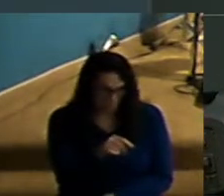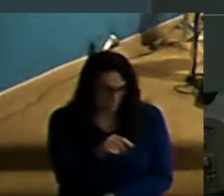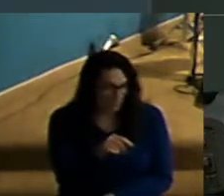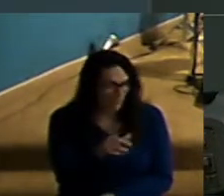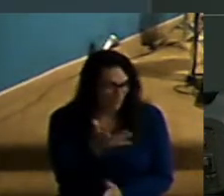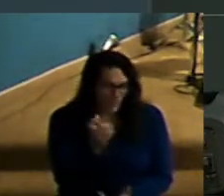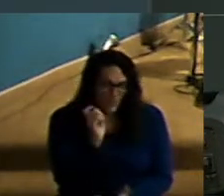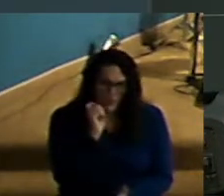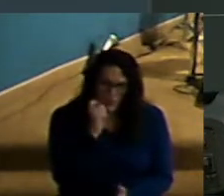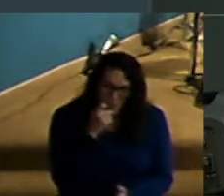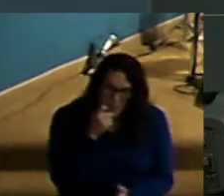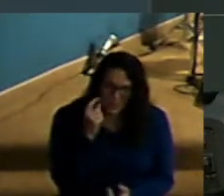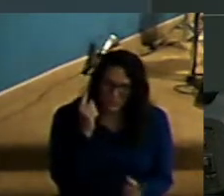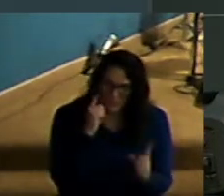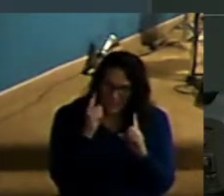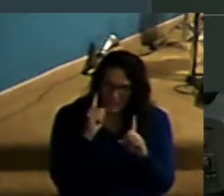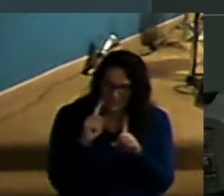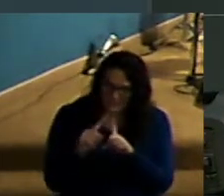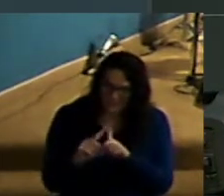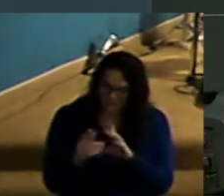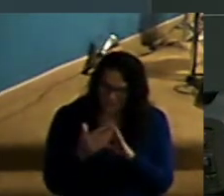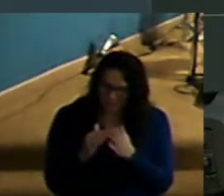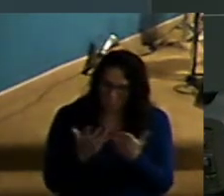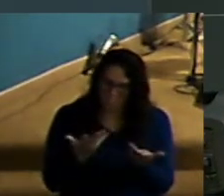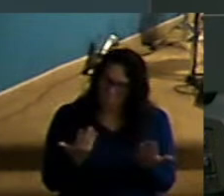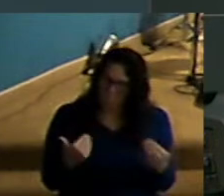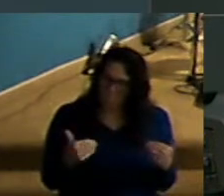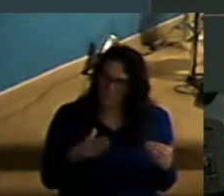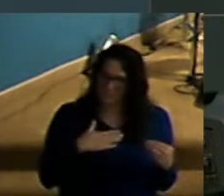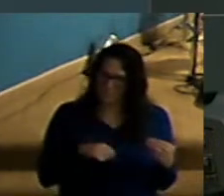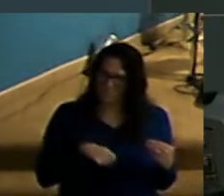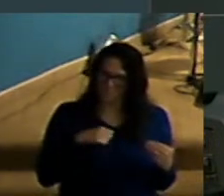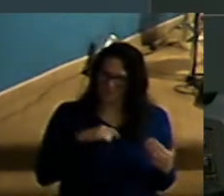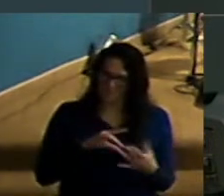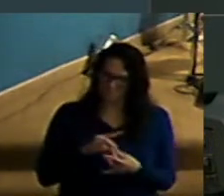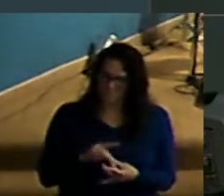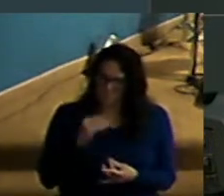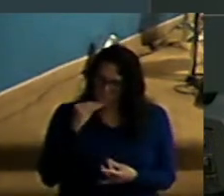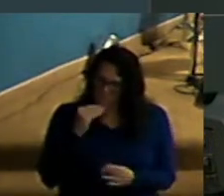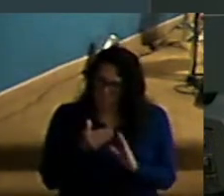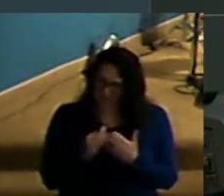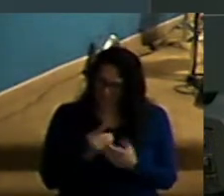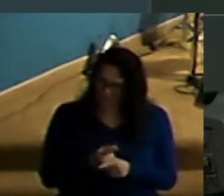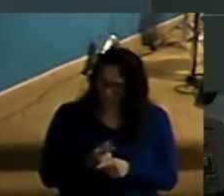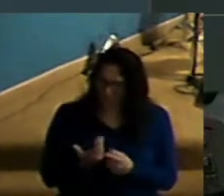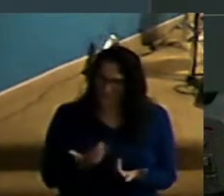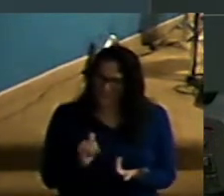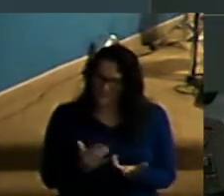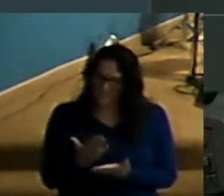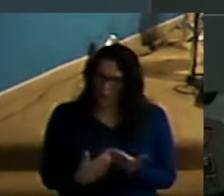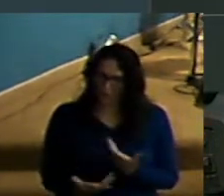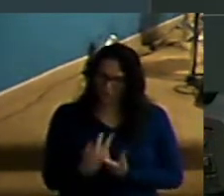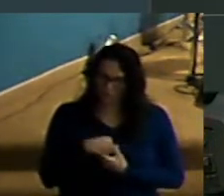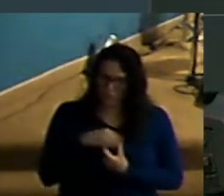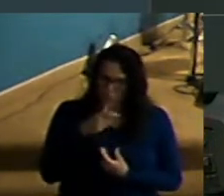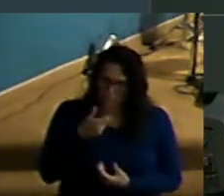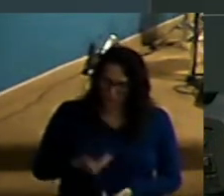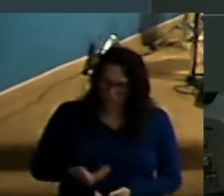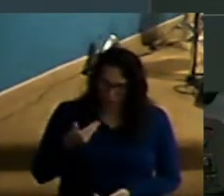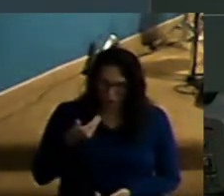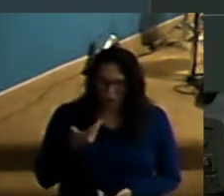It's cool to hear our hometowns. And there's some pride in our hometown, isn't there? And rightfully so. That's part of who we are